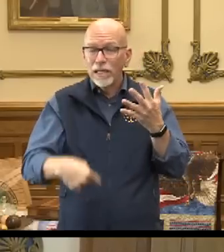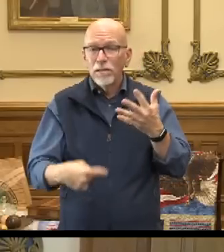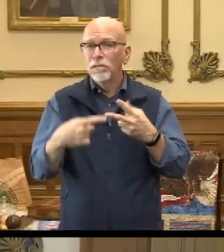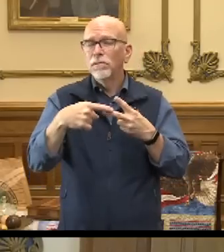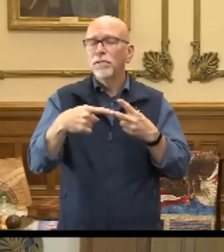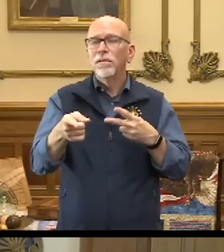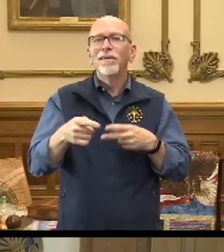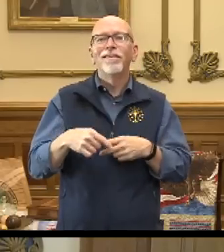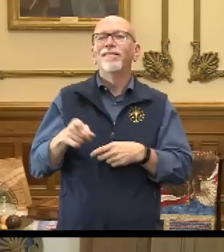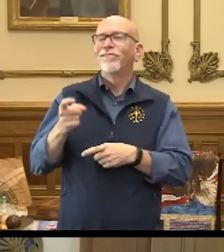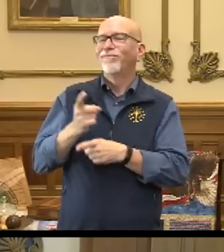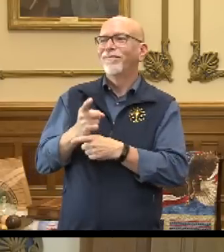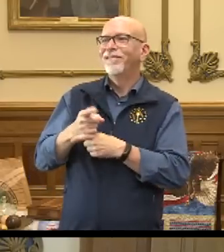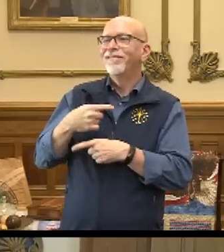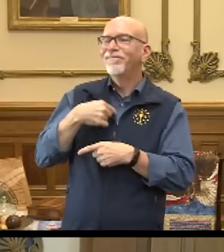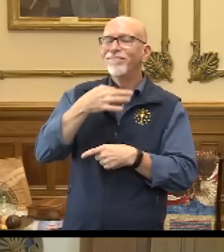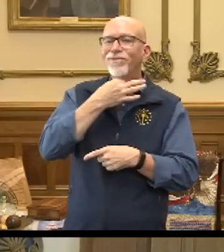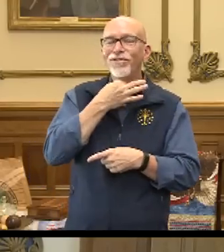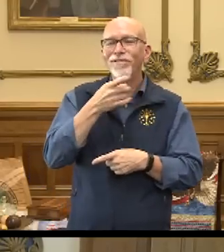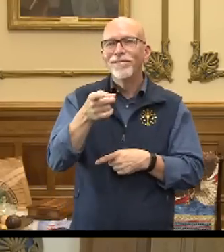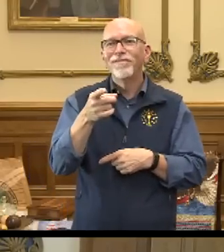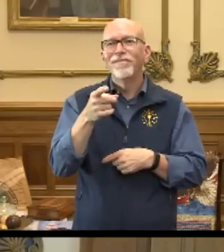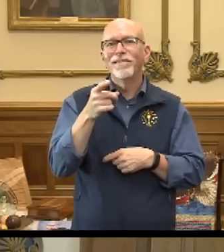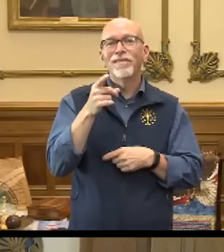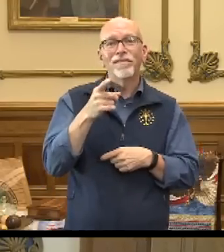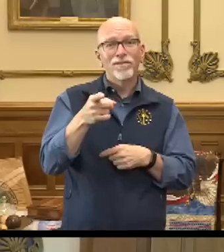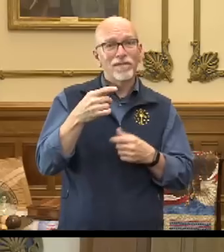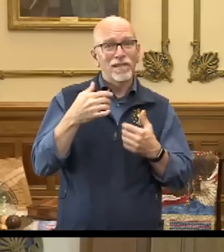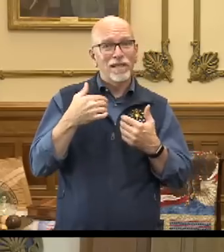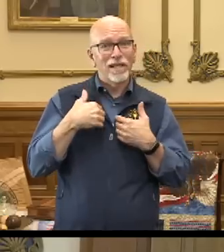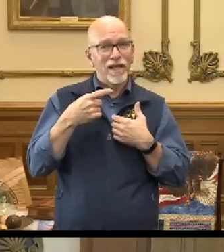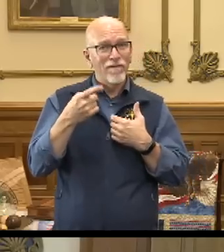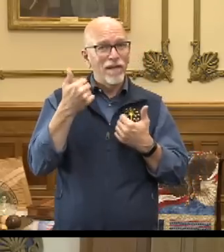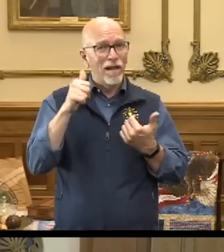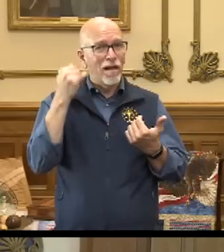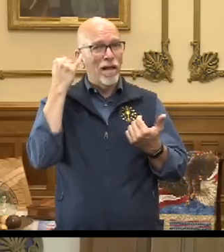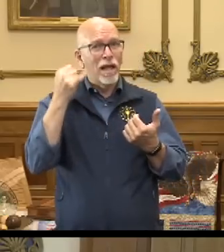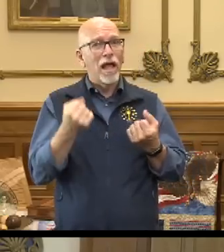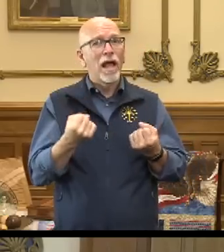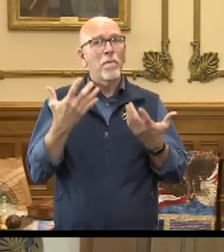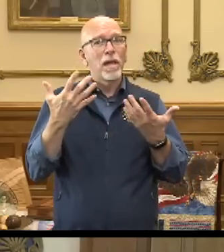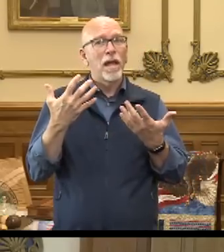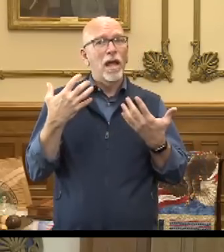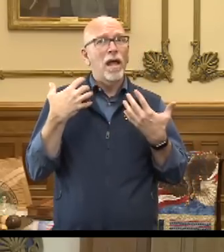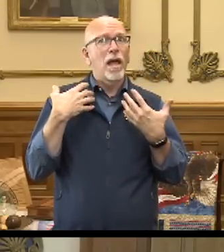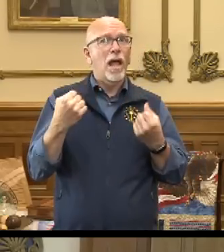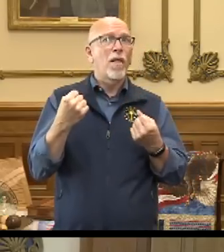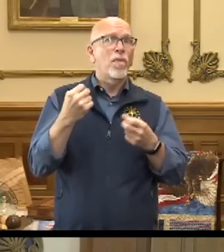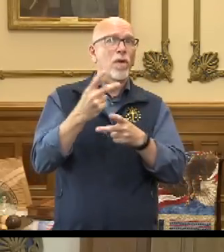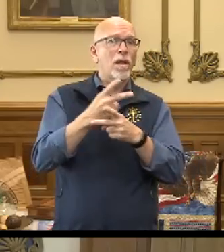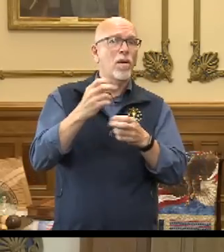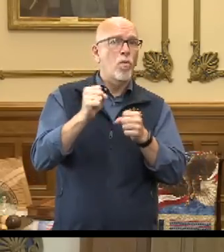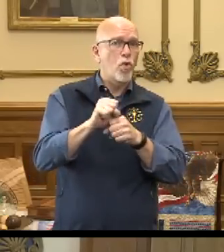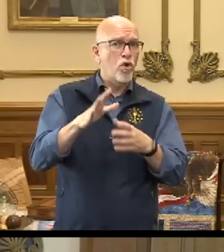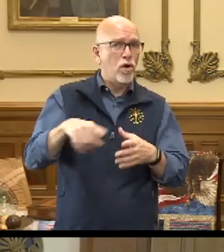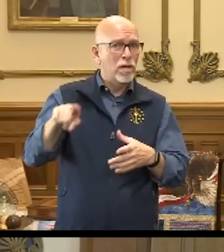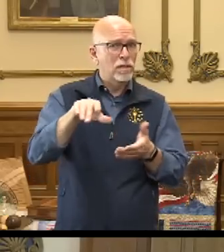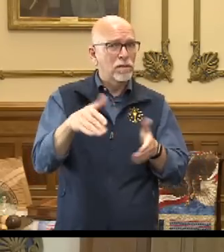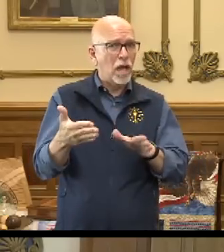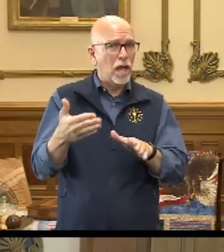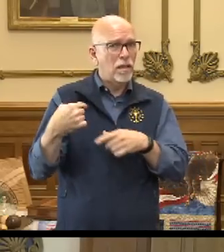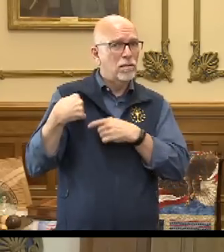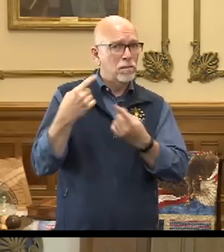just curious. I've been curious. Do we have the statistic of how many health care workers have died through